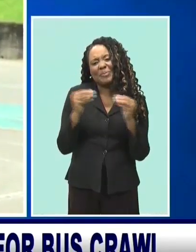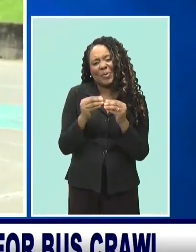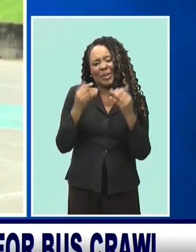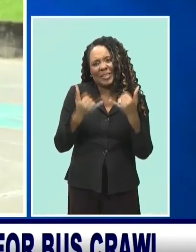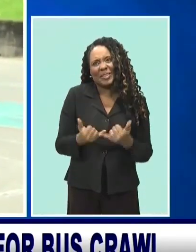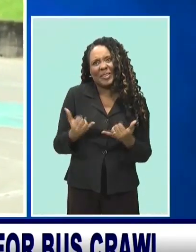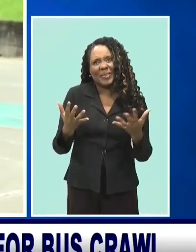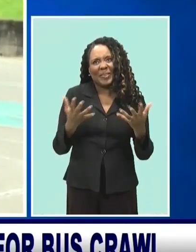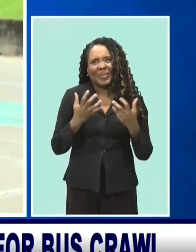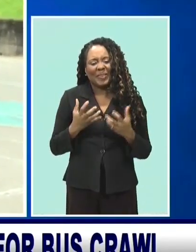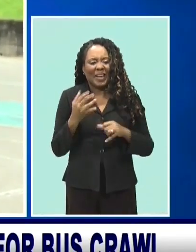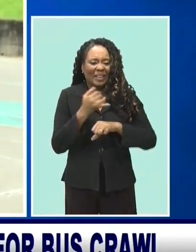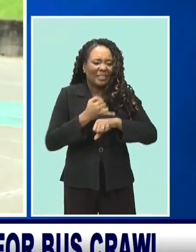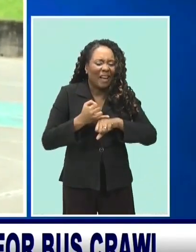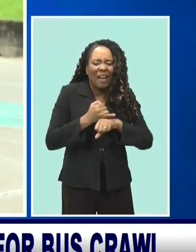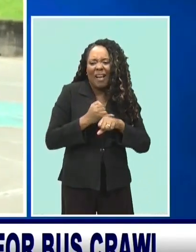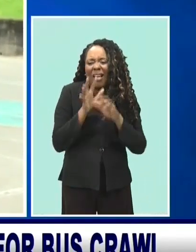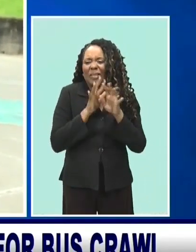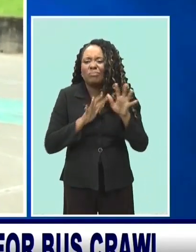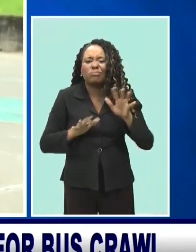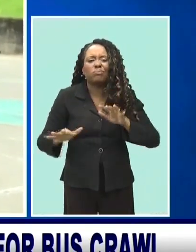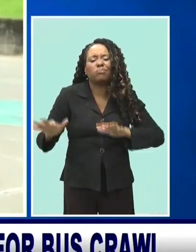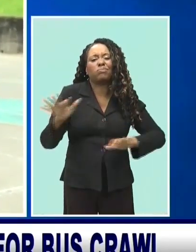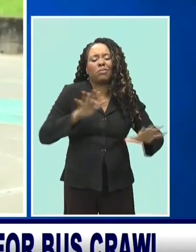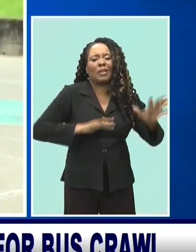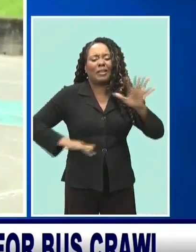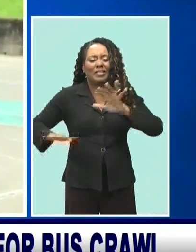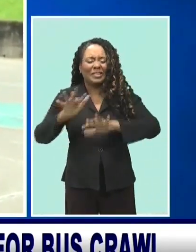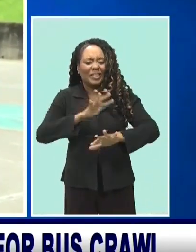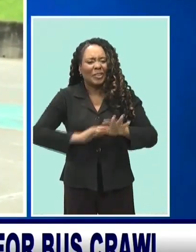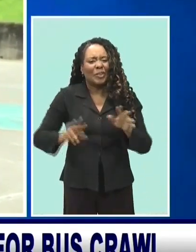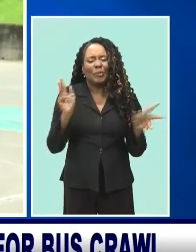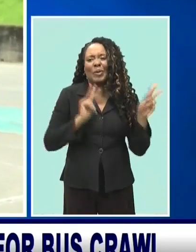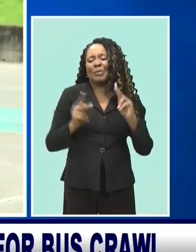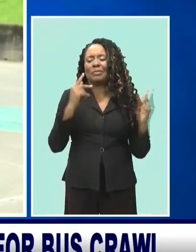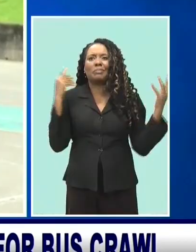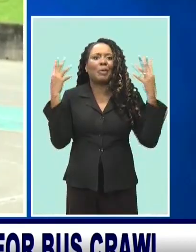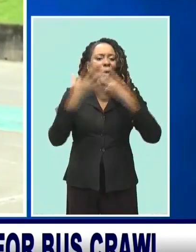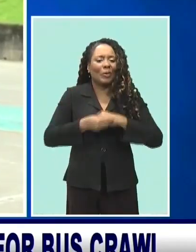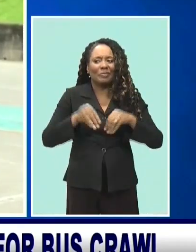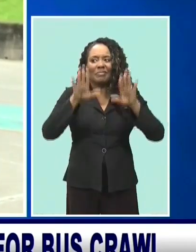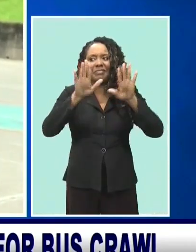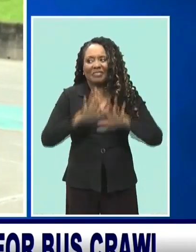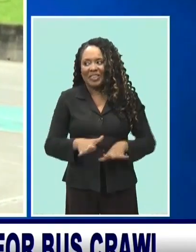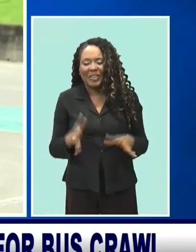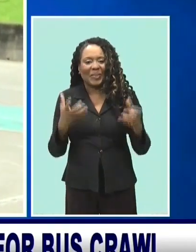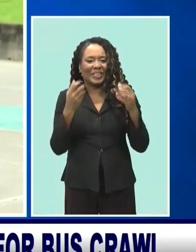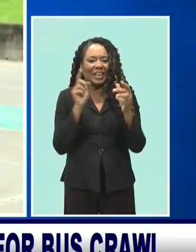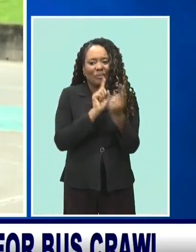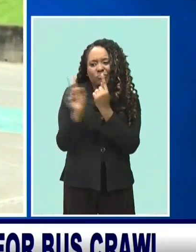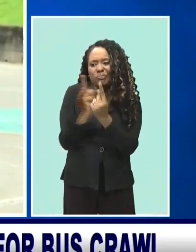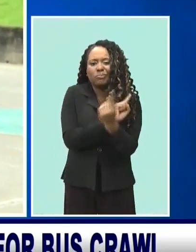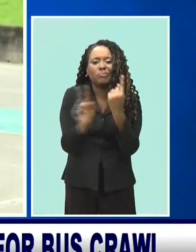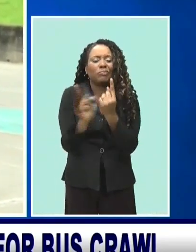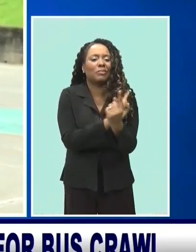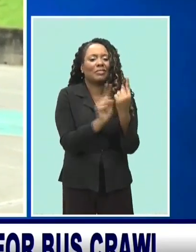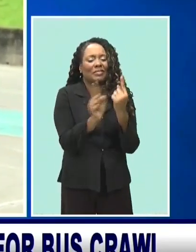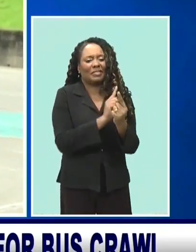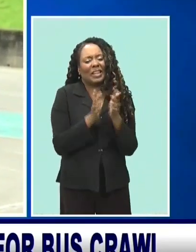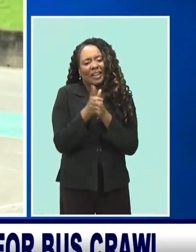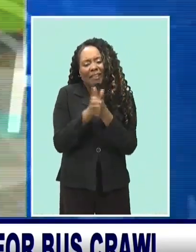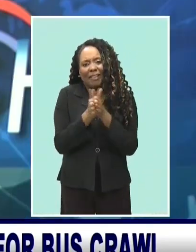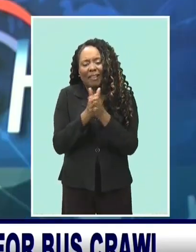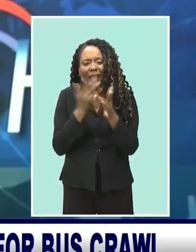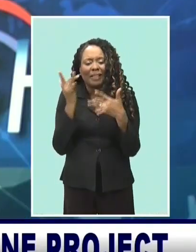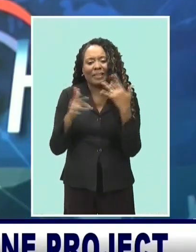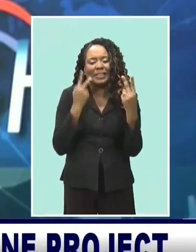of the island. And I mean, the people I've met are so great, so beautiful. So more people. So yeah, that's what I'm looking forward